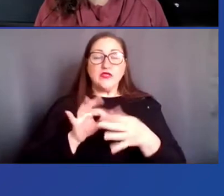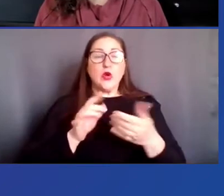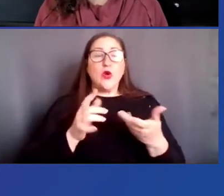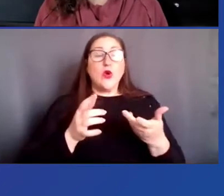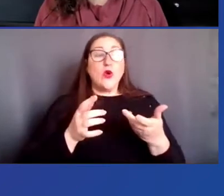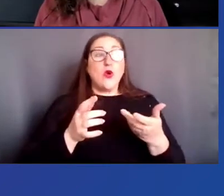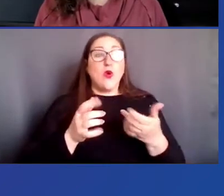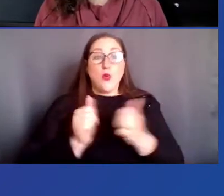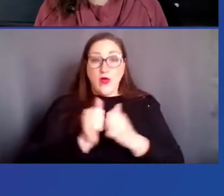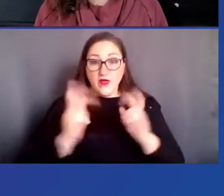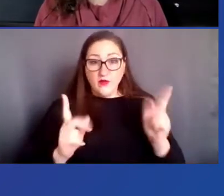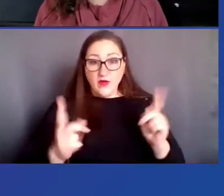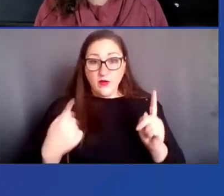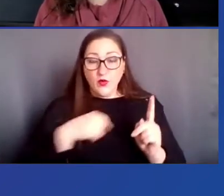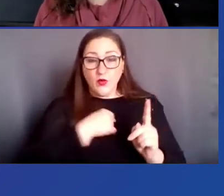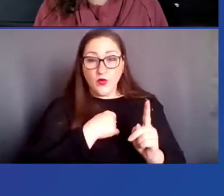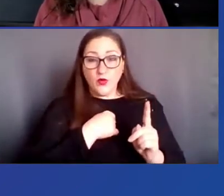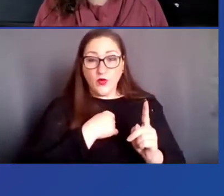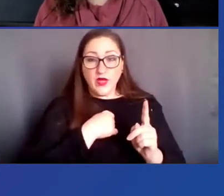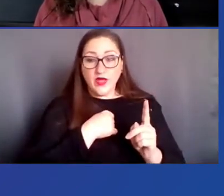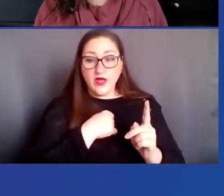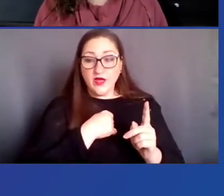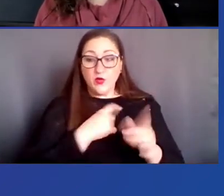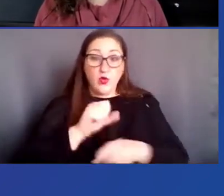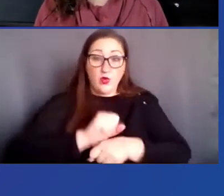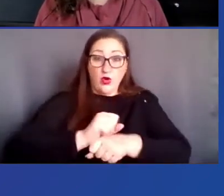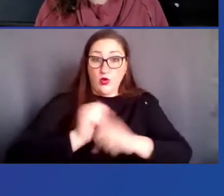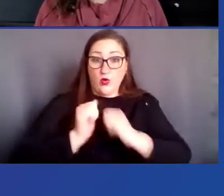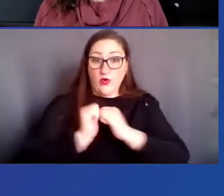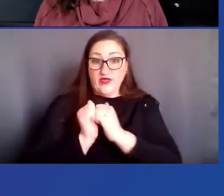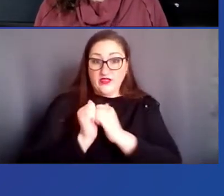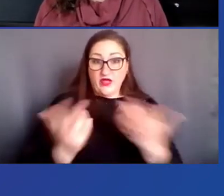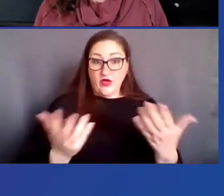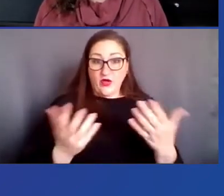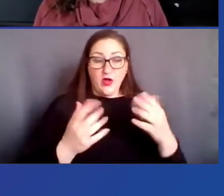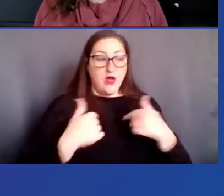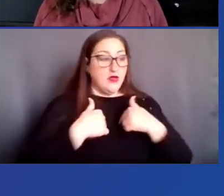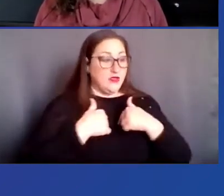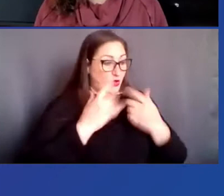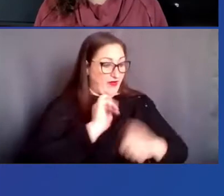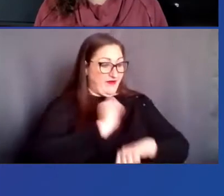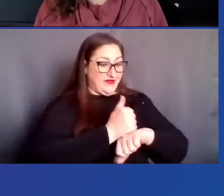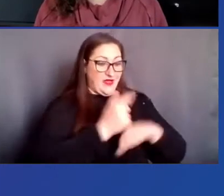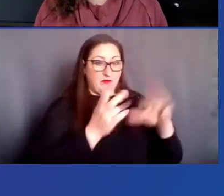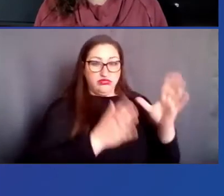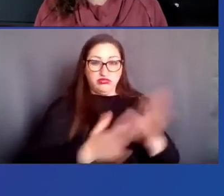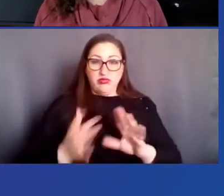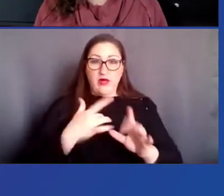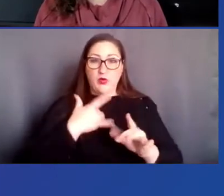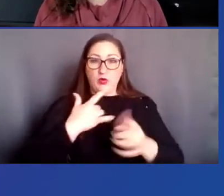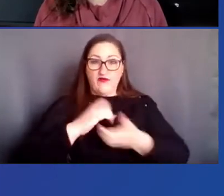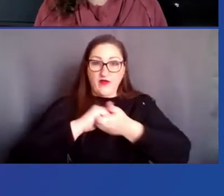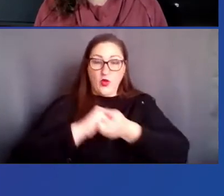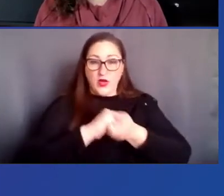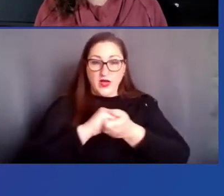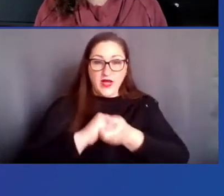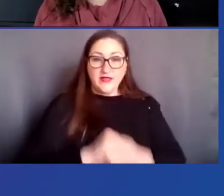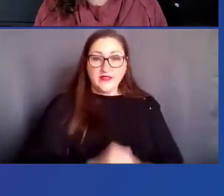with whom we are, with whom we're working, with whom we're organizing, with whom we're in solidarity. And I'm